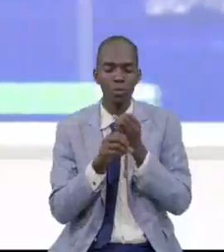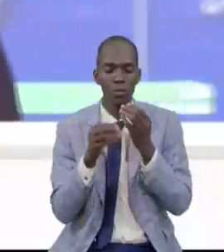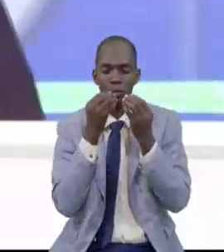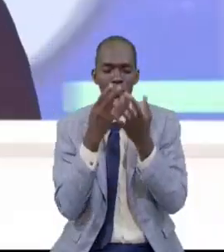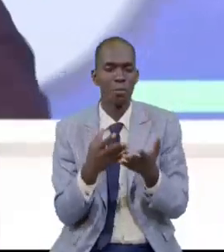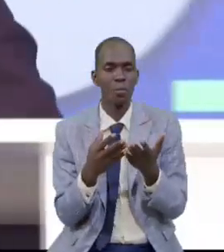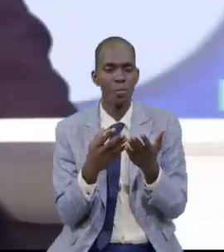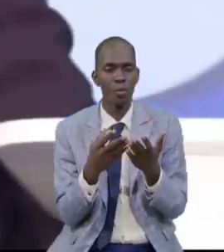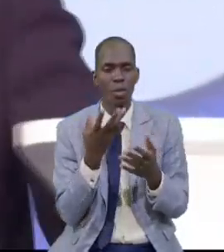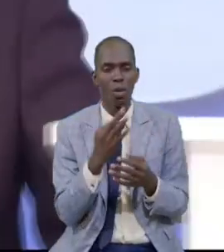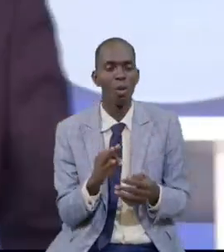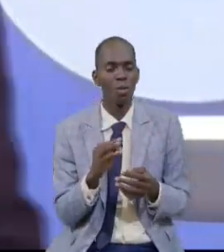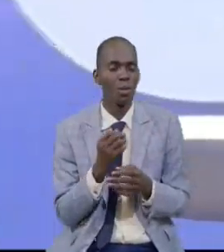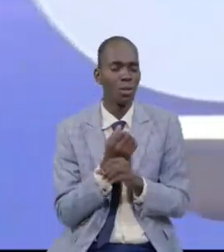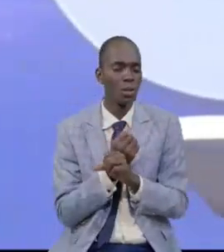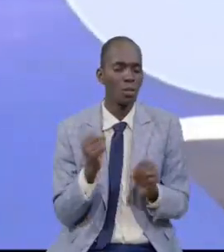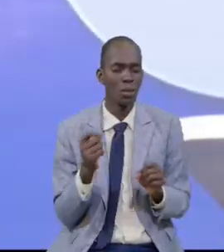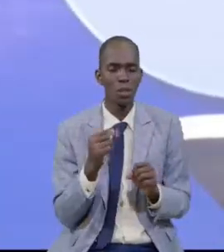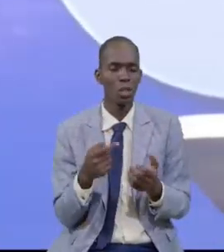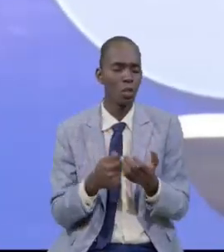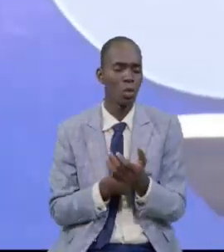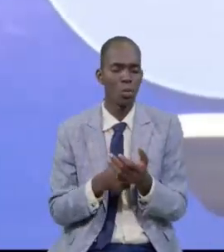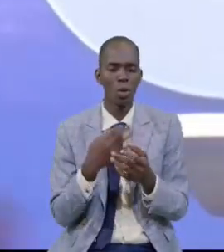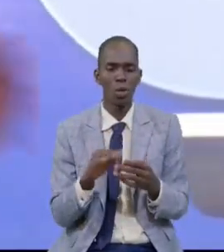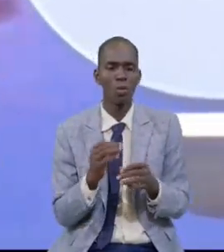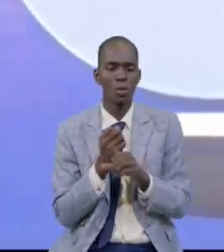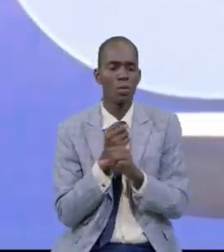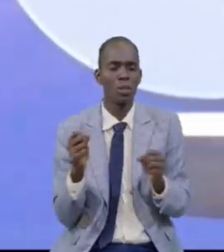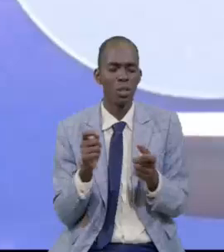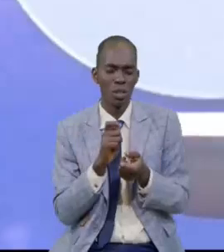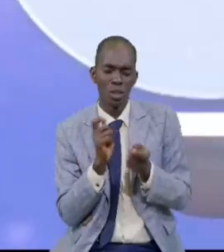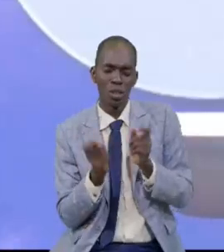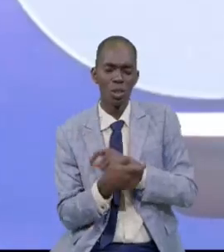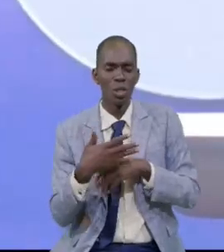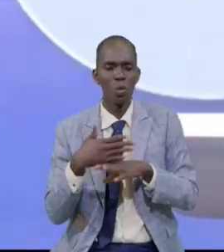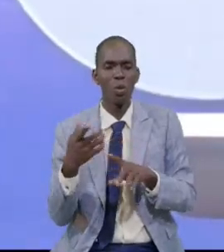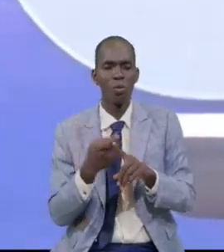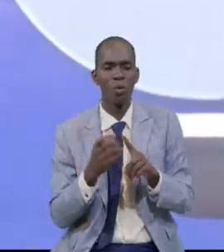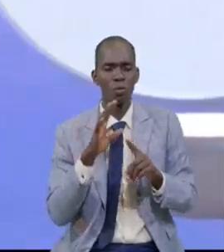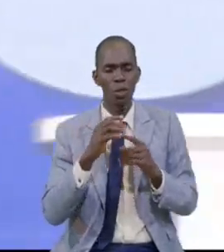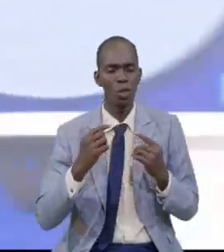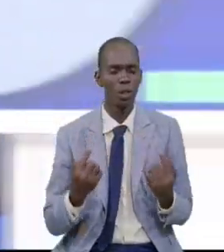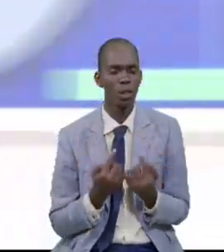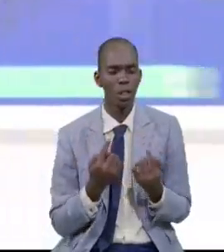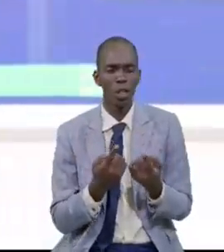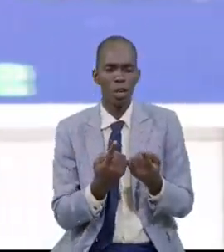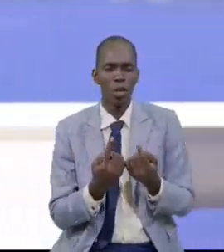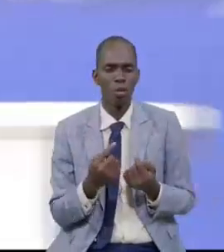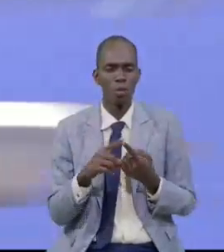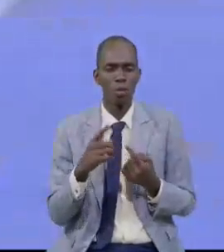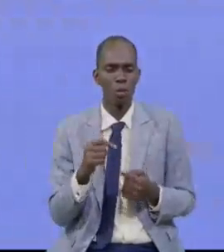gospel of salvation, turn away from your sin. Turn to the Savior. Believe on the